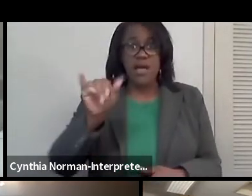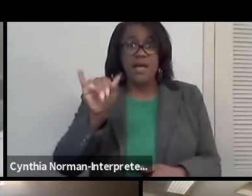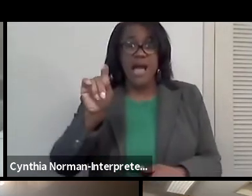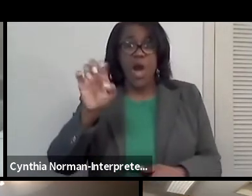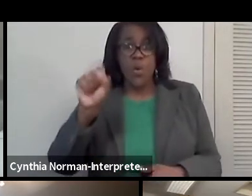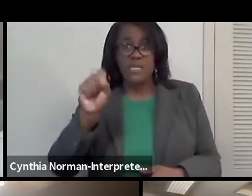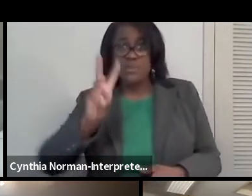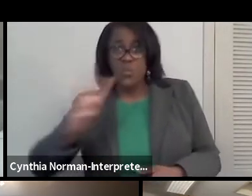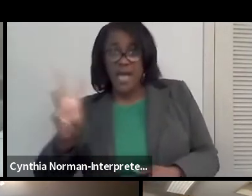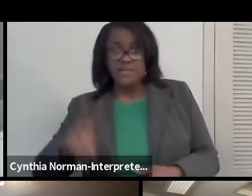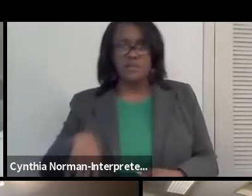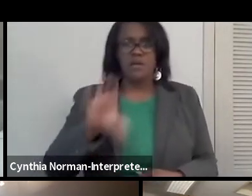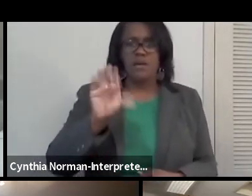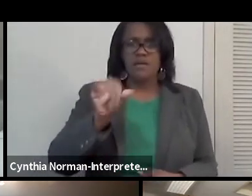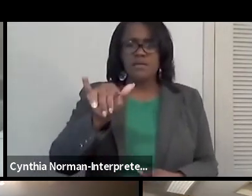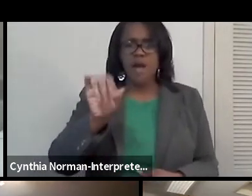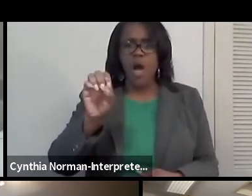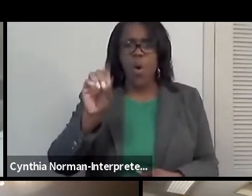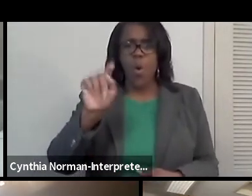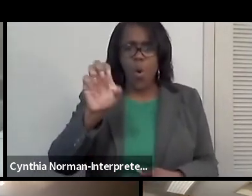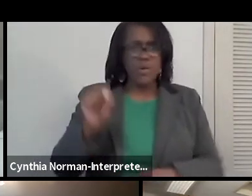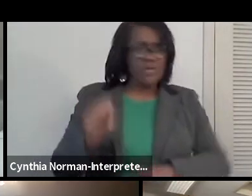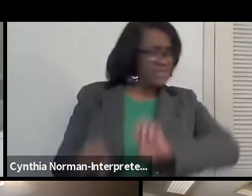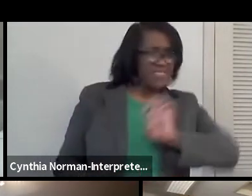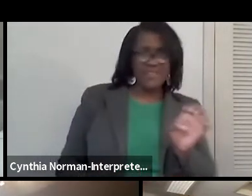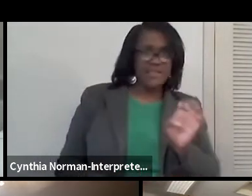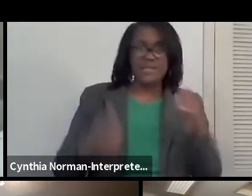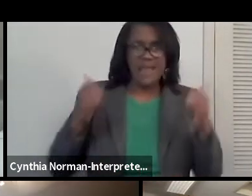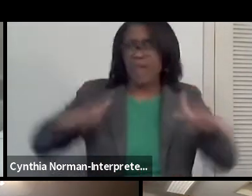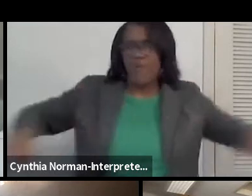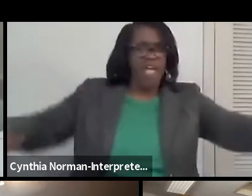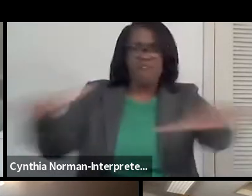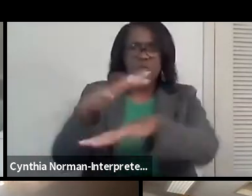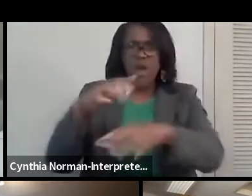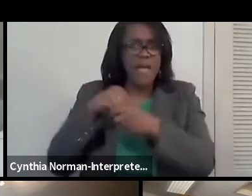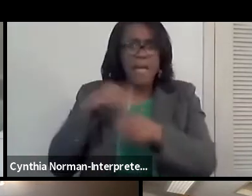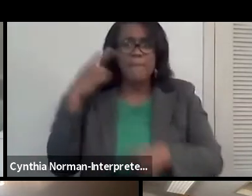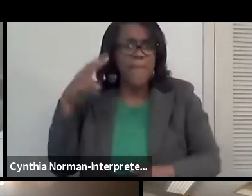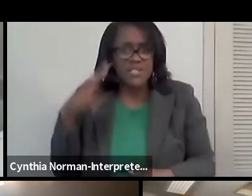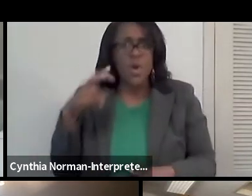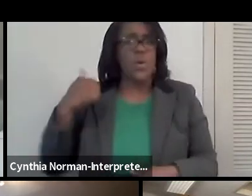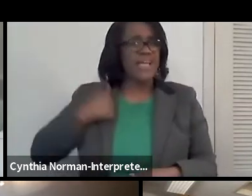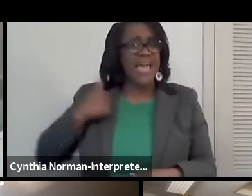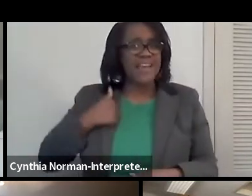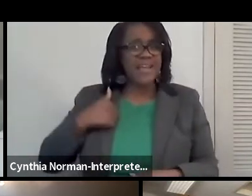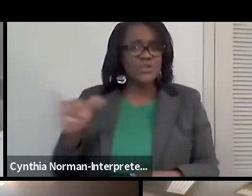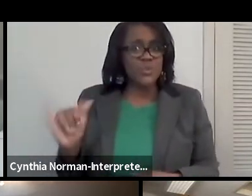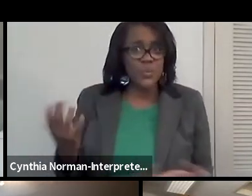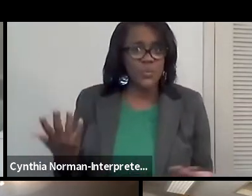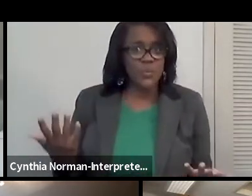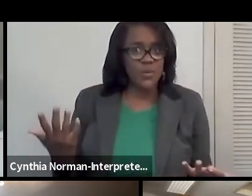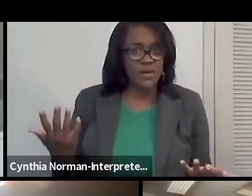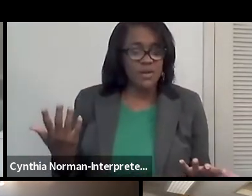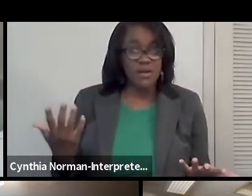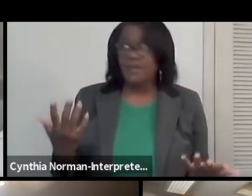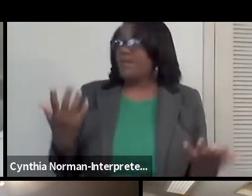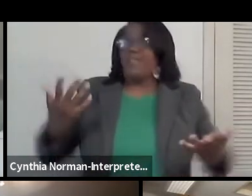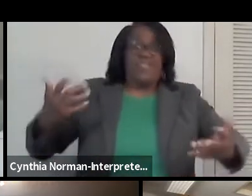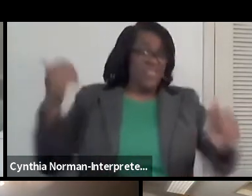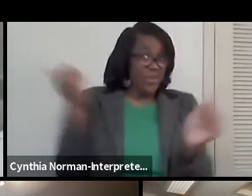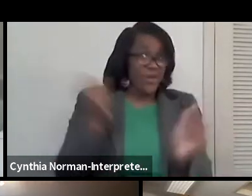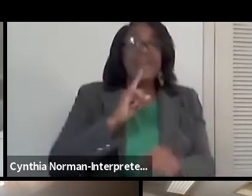They used to be mostly in the Great Plains of America, but now they're everywhere. They're in Mexico and Canada too. They're